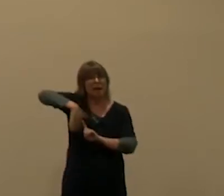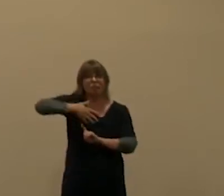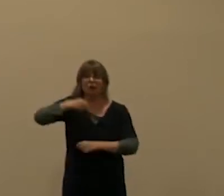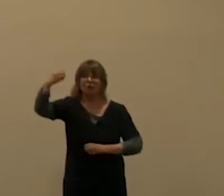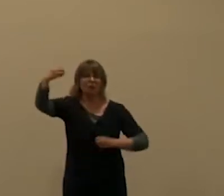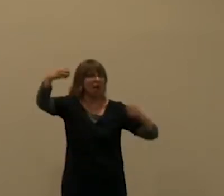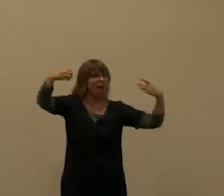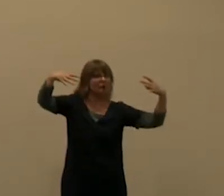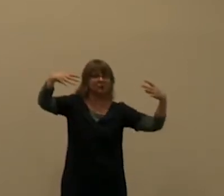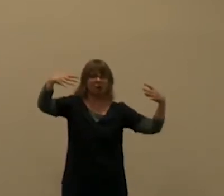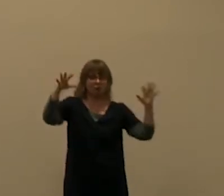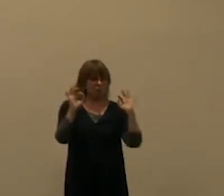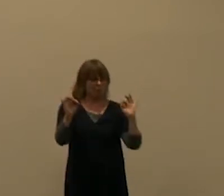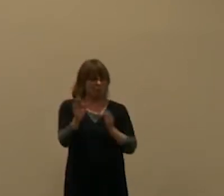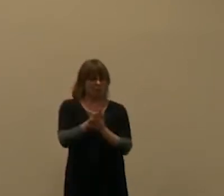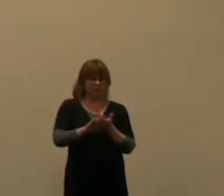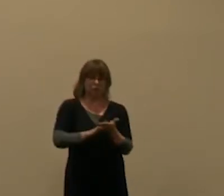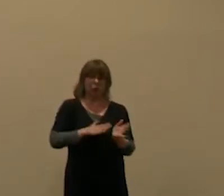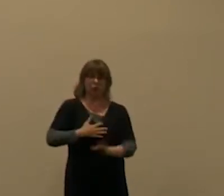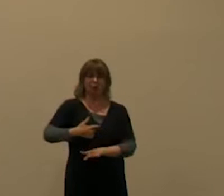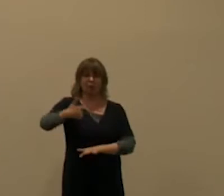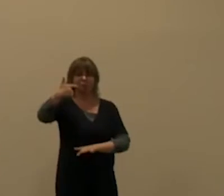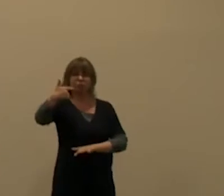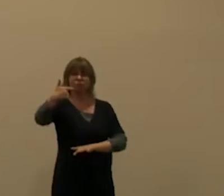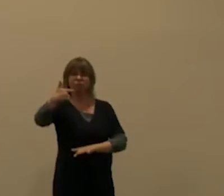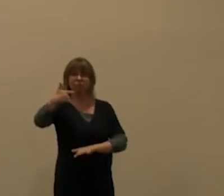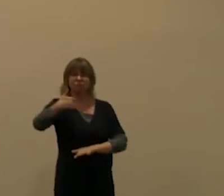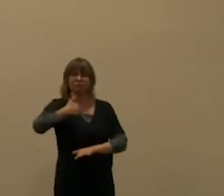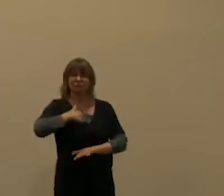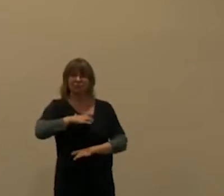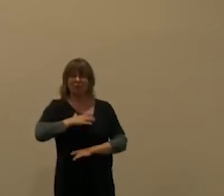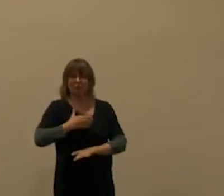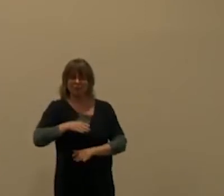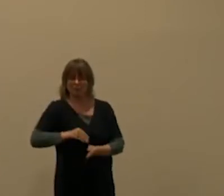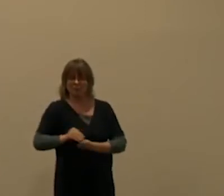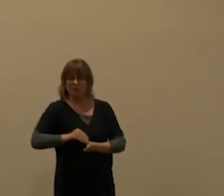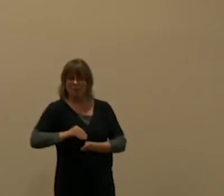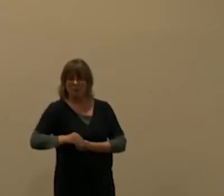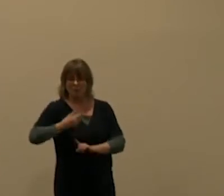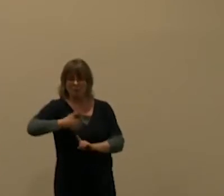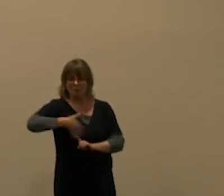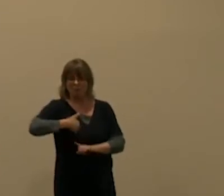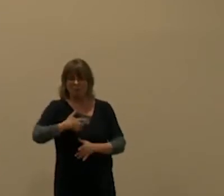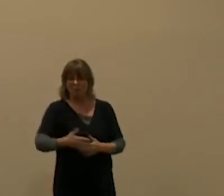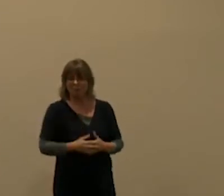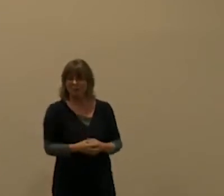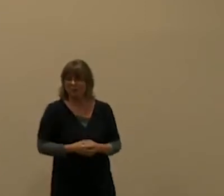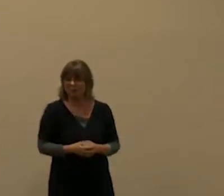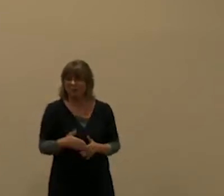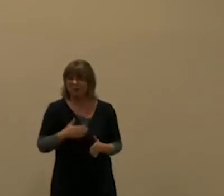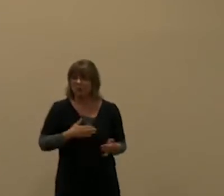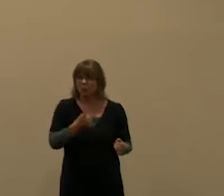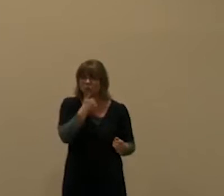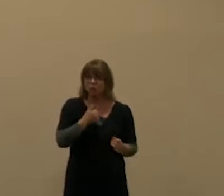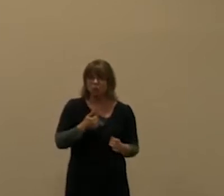it needs to pay itself back. So I always have my camera on. Do you want to use the